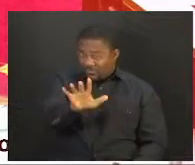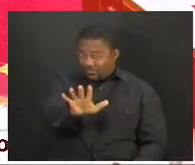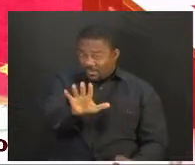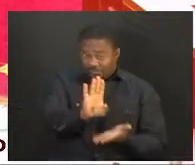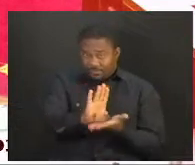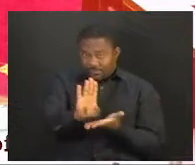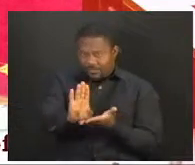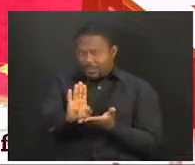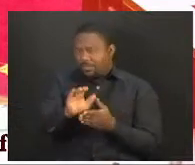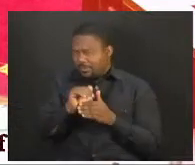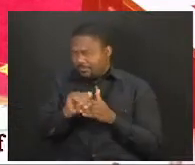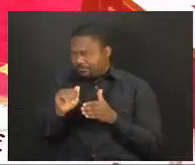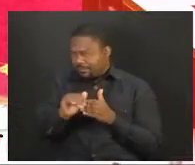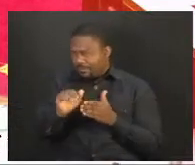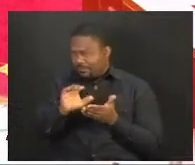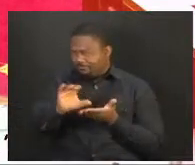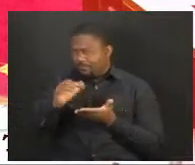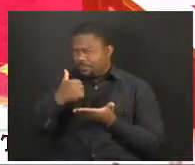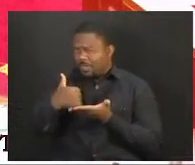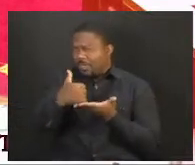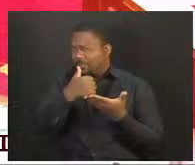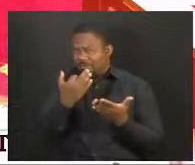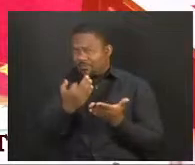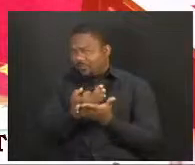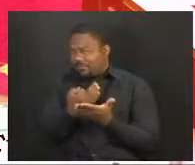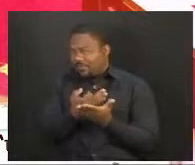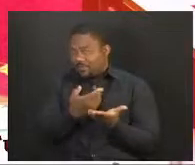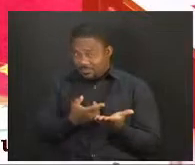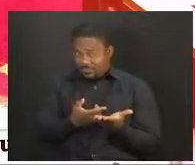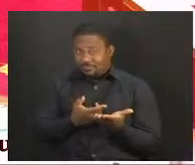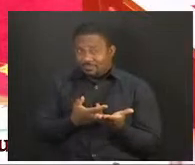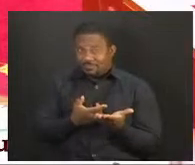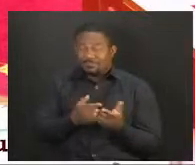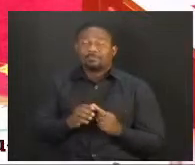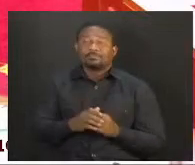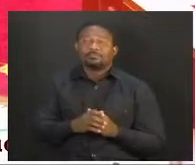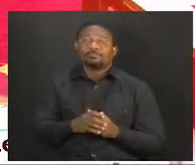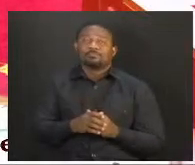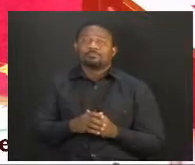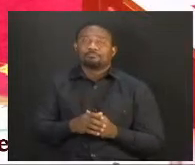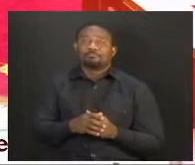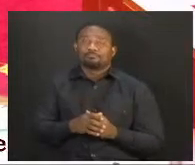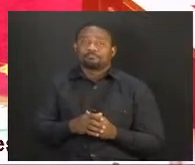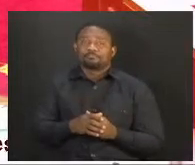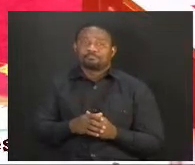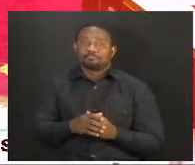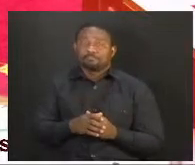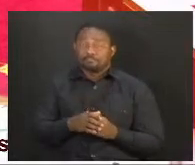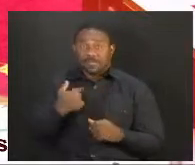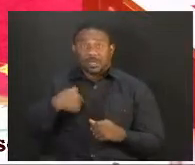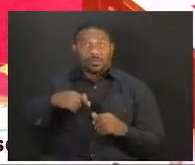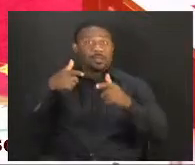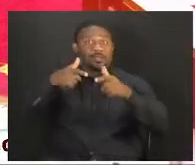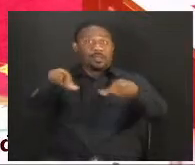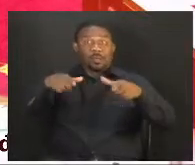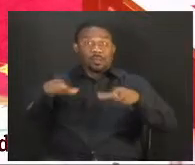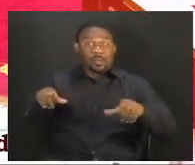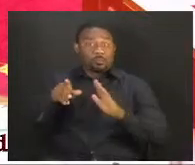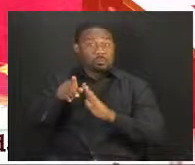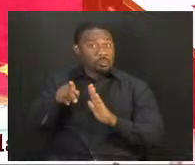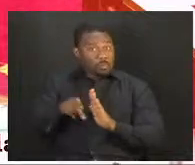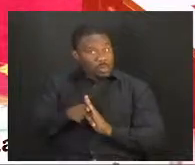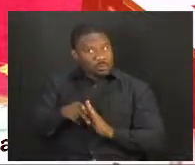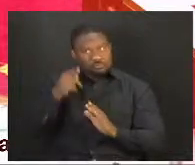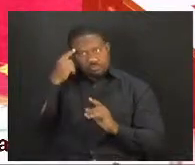Ghana cedis to the district assemblies common fund. Mr. Speaker, in accordance with our decentralization policy